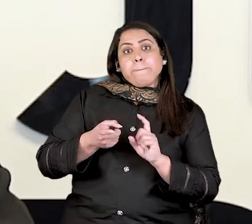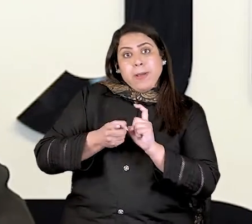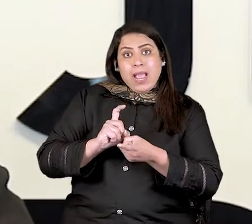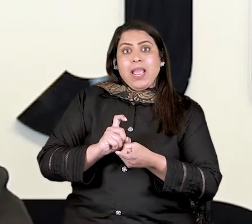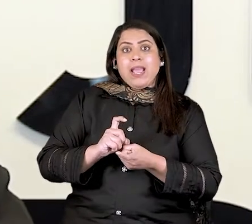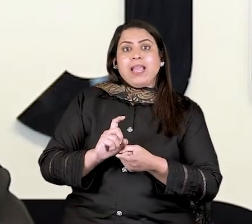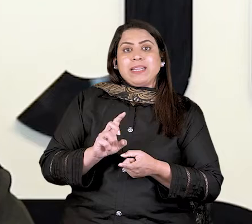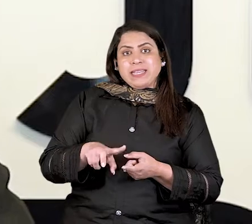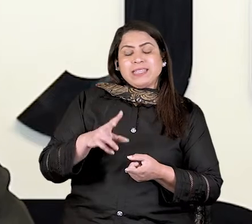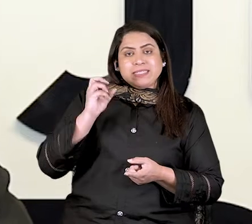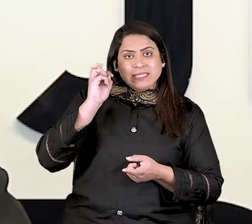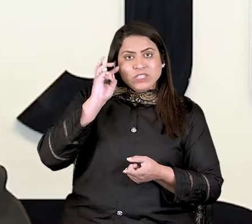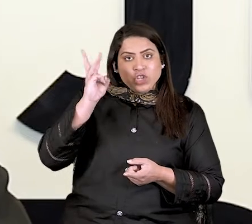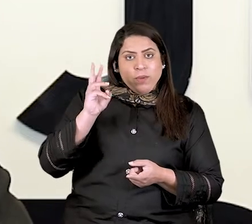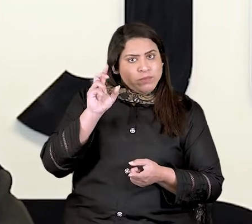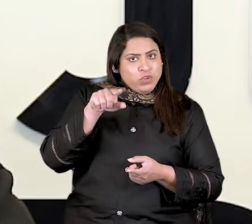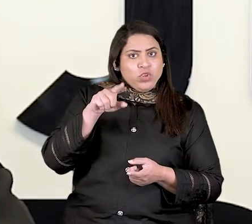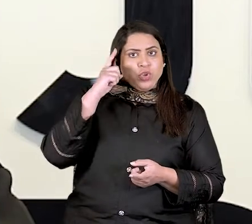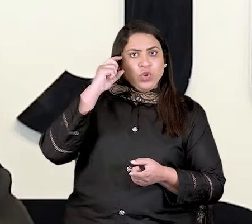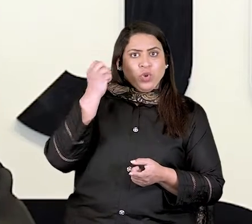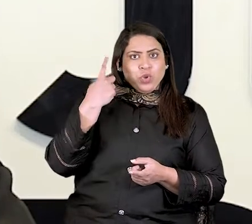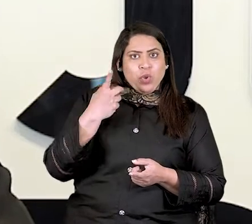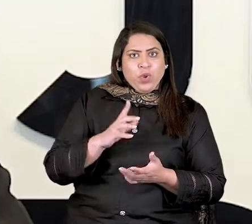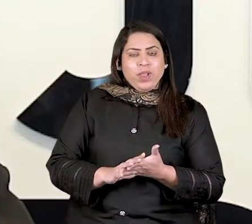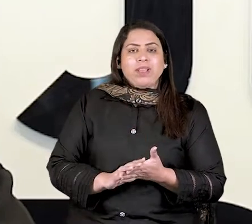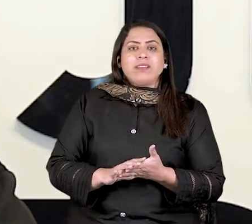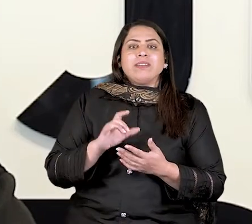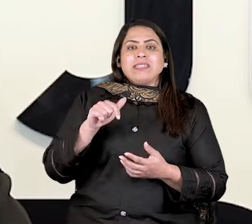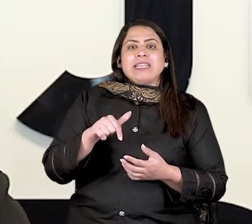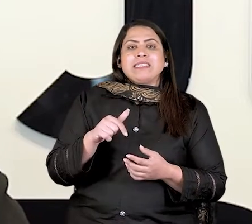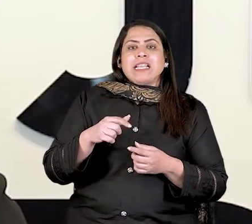Okay. But if it was you,